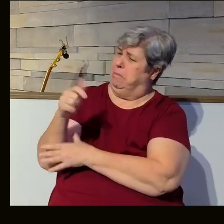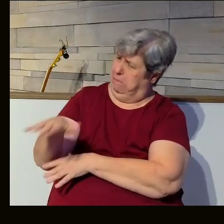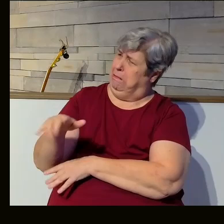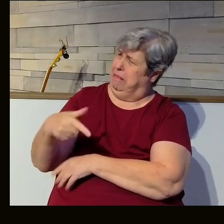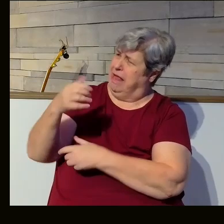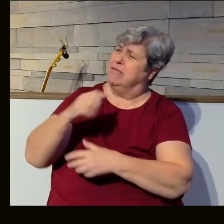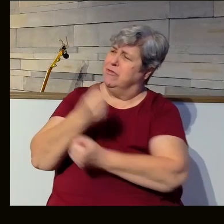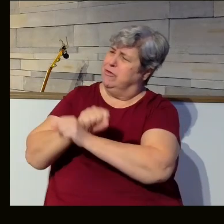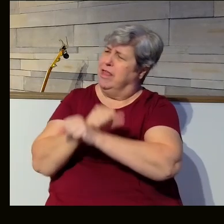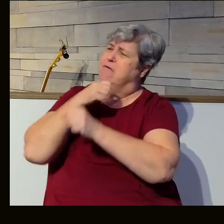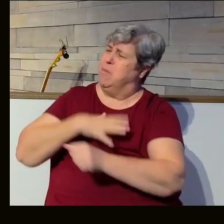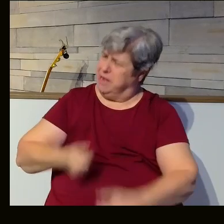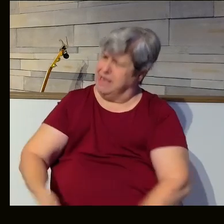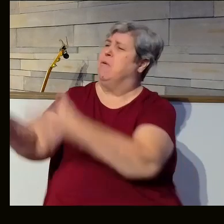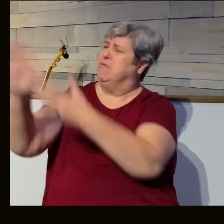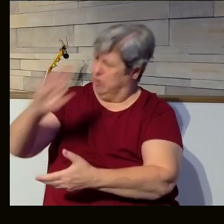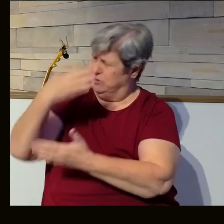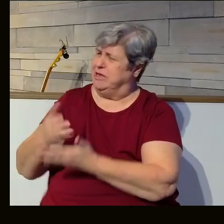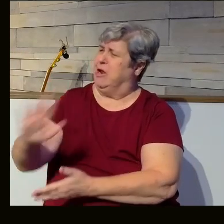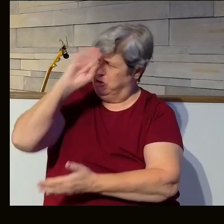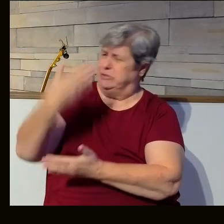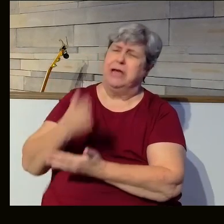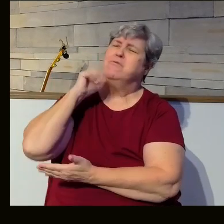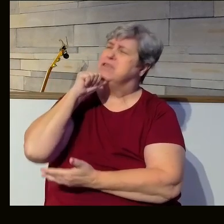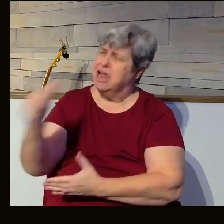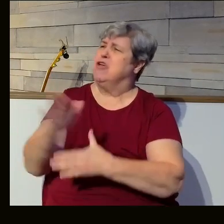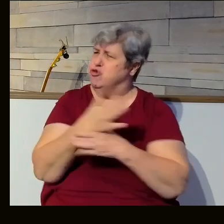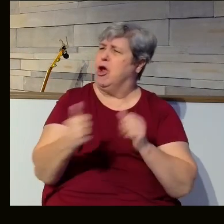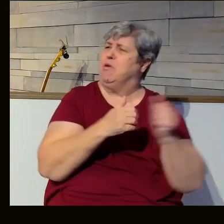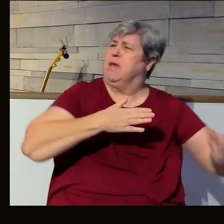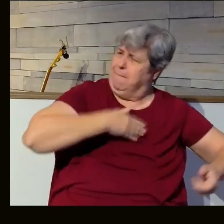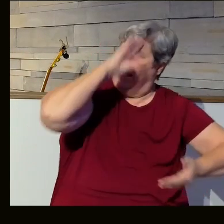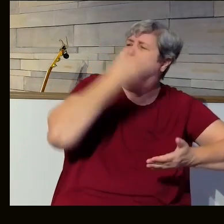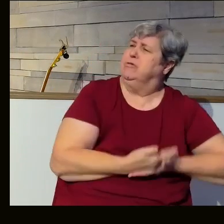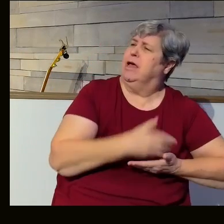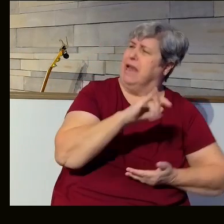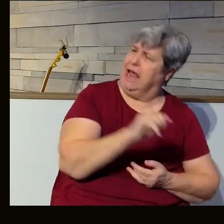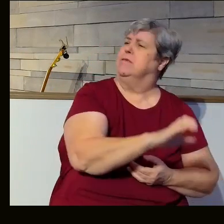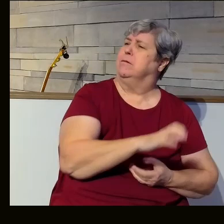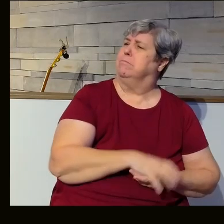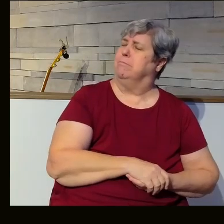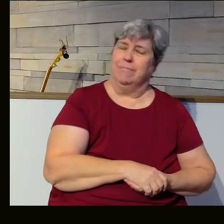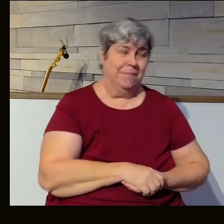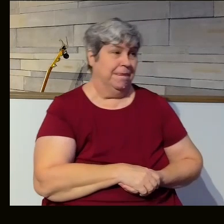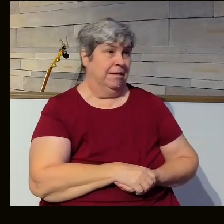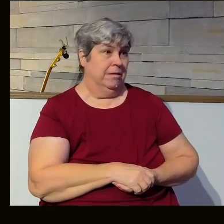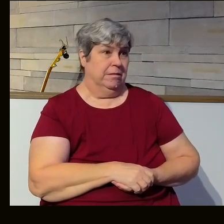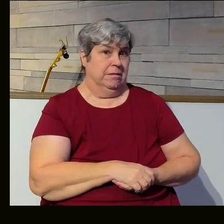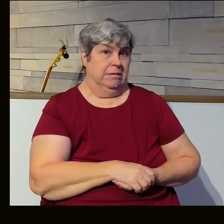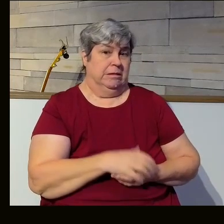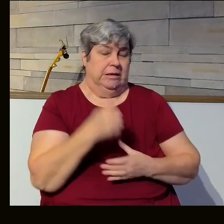get rid of that slave woman and her son, for that woman's son will never share in the inheritance with my son, Isaac. The matter